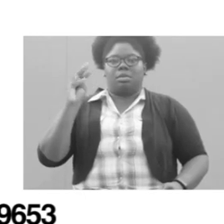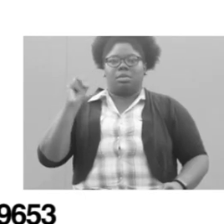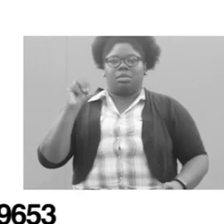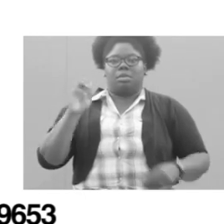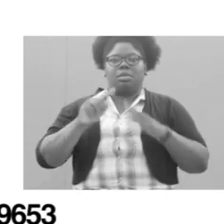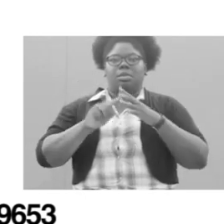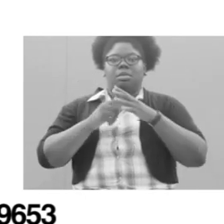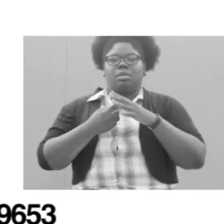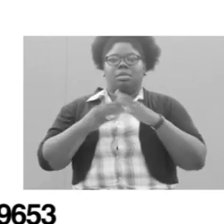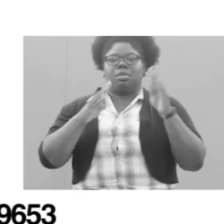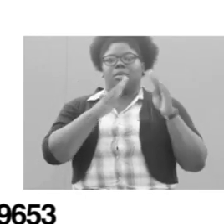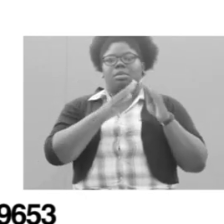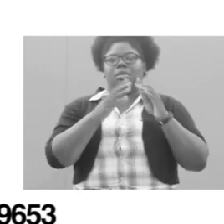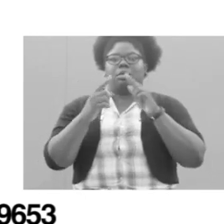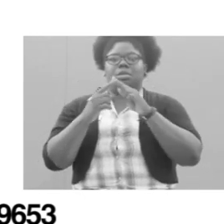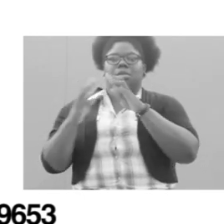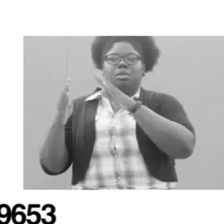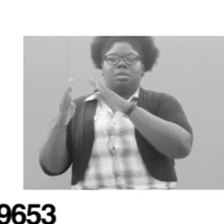225-0277-9 or